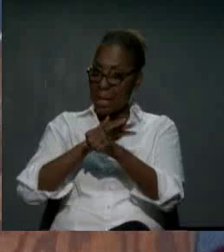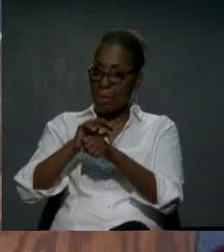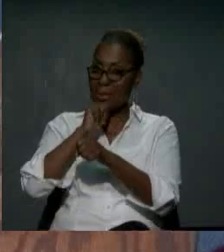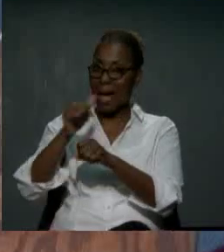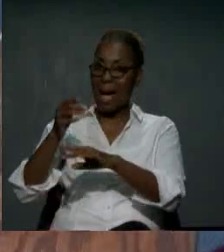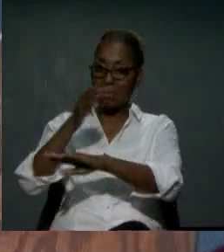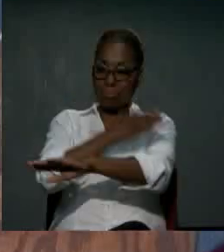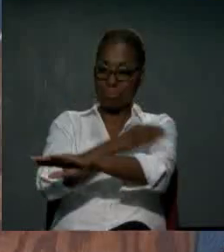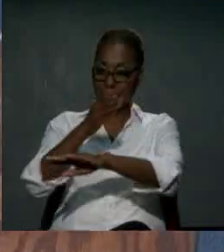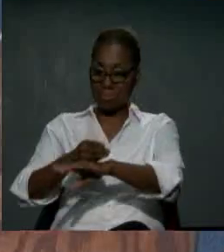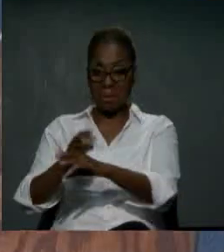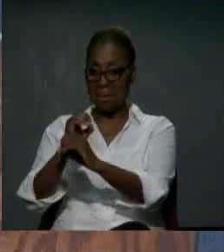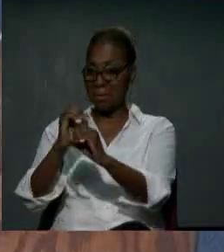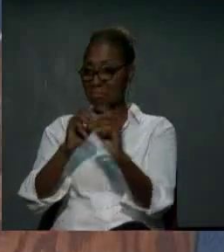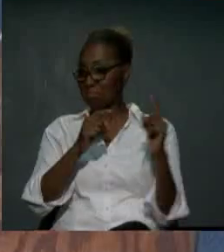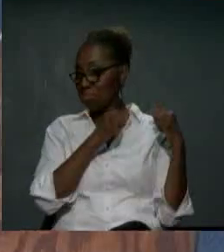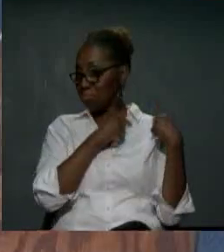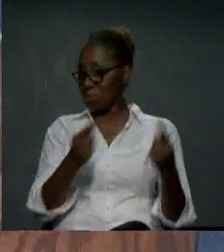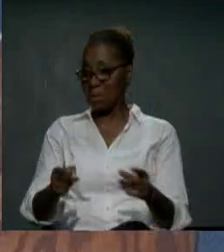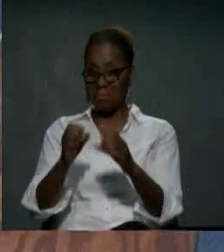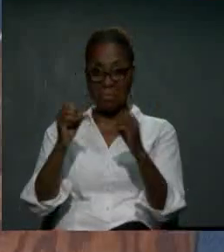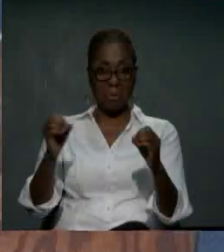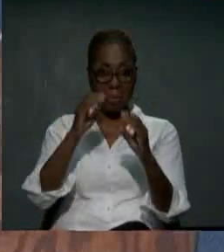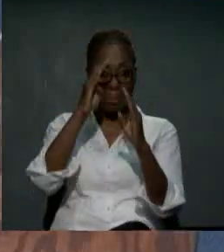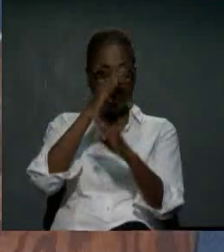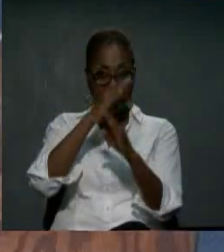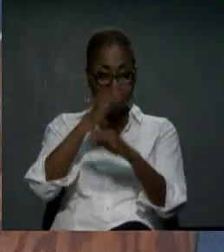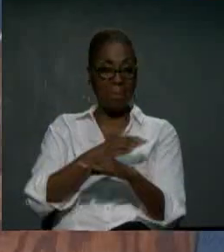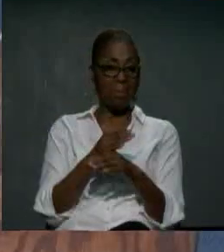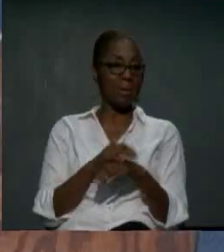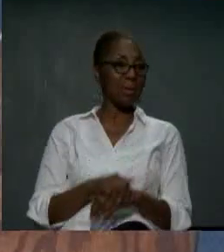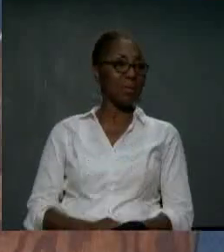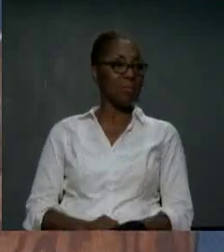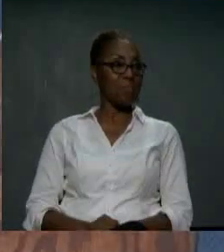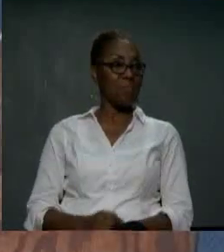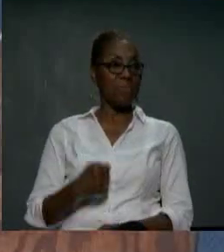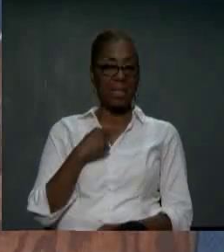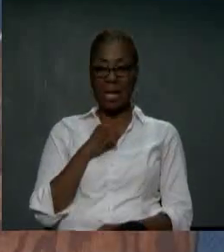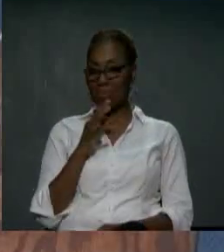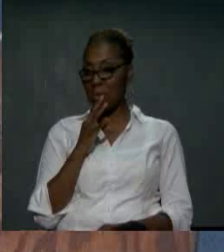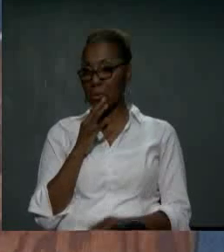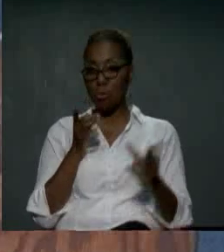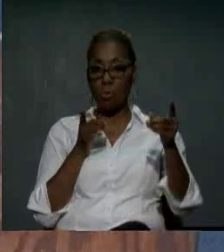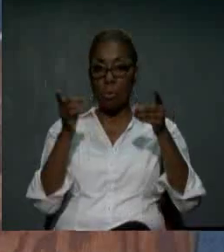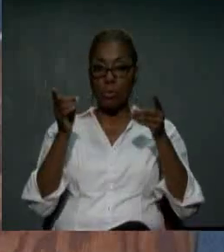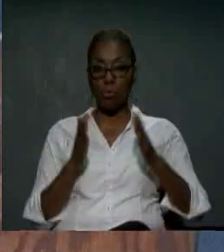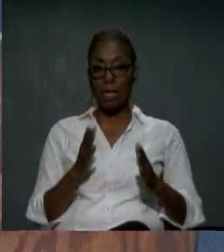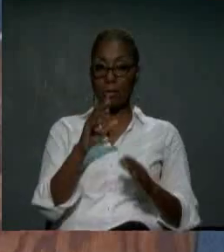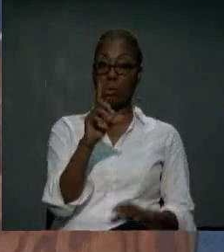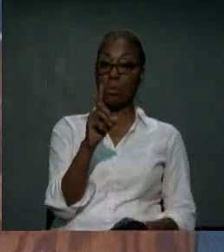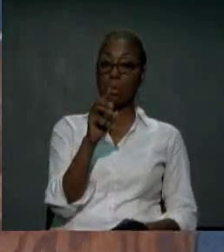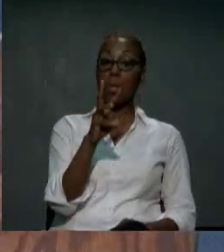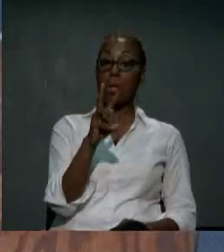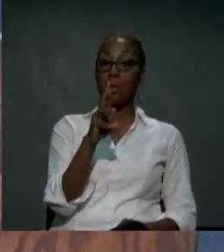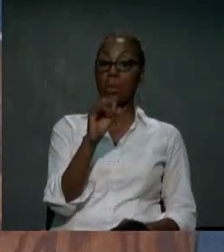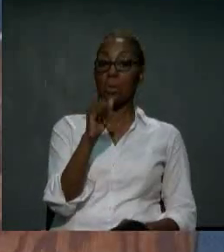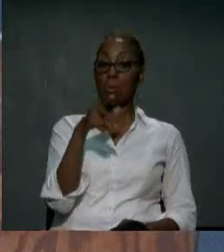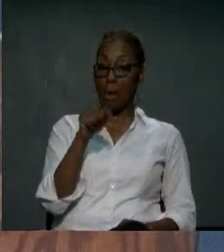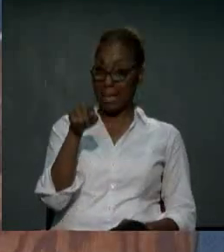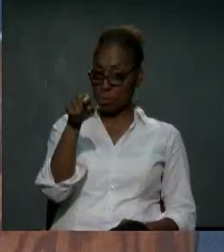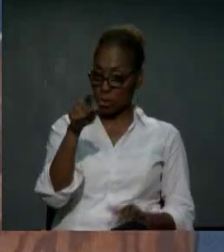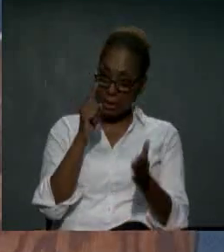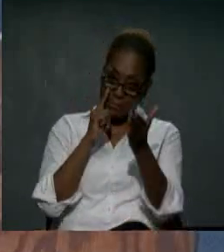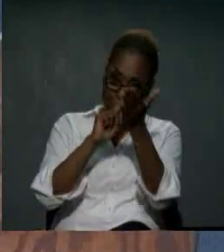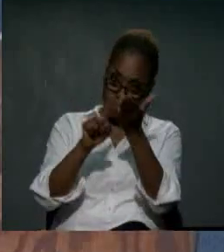there's been no trouble. We have, and I've talked with Director Wright. She's investigated it.